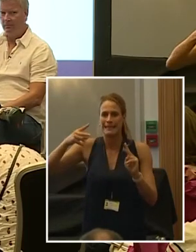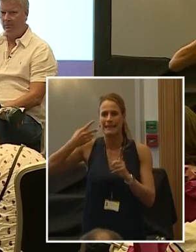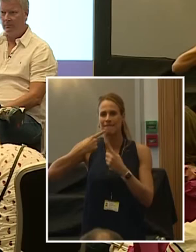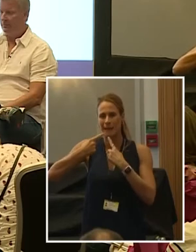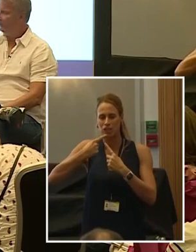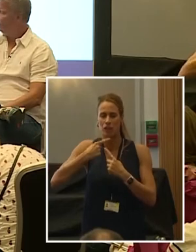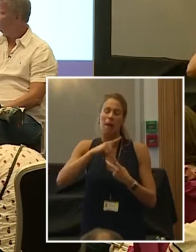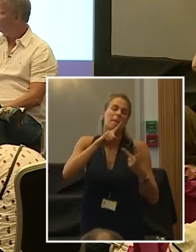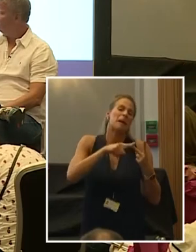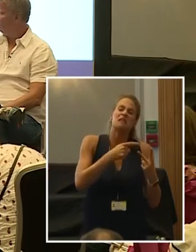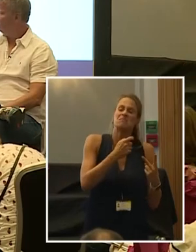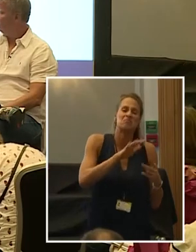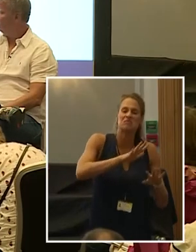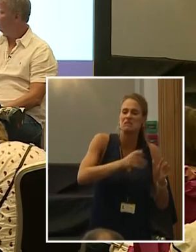case,